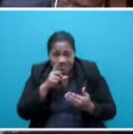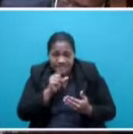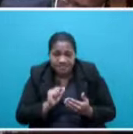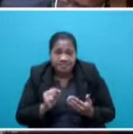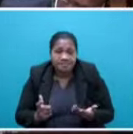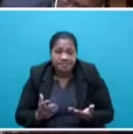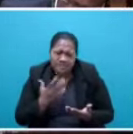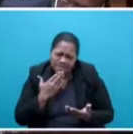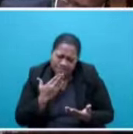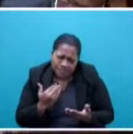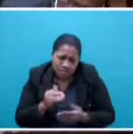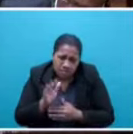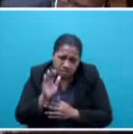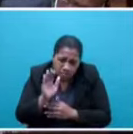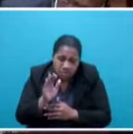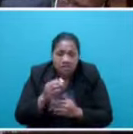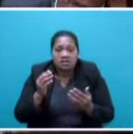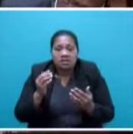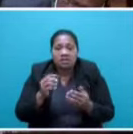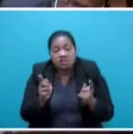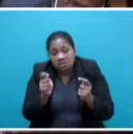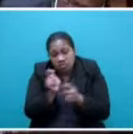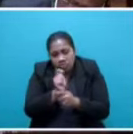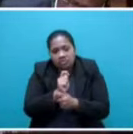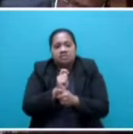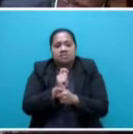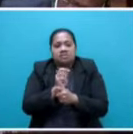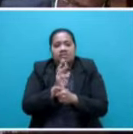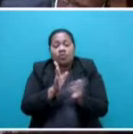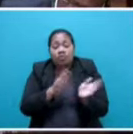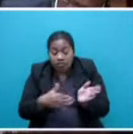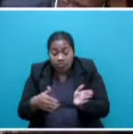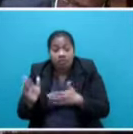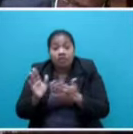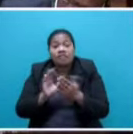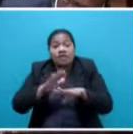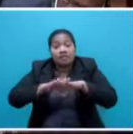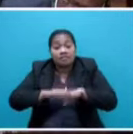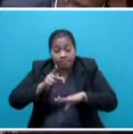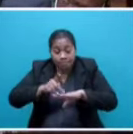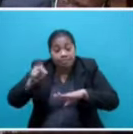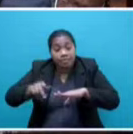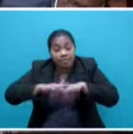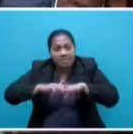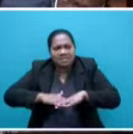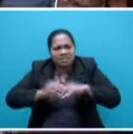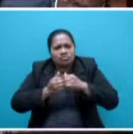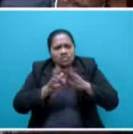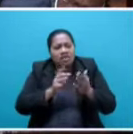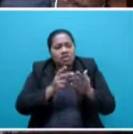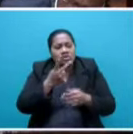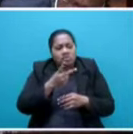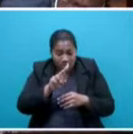if I could please seek your indulgence in respect of the amendment from the movement of Parliament sitting on the week beginning the 24th to the